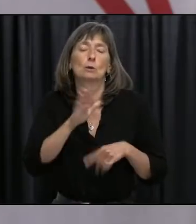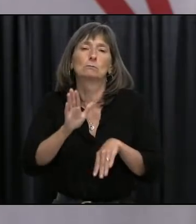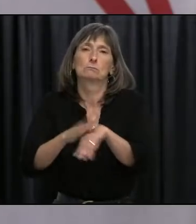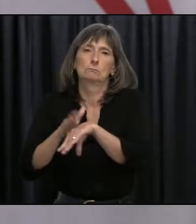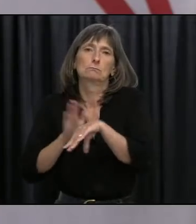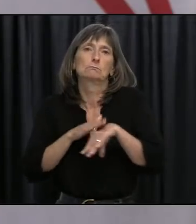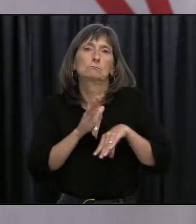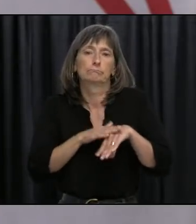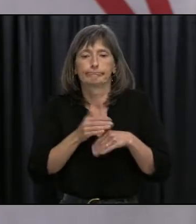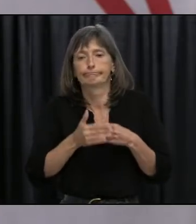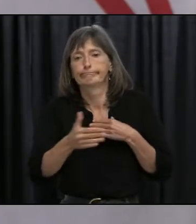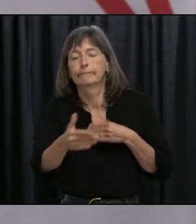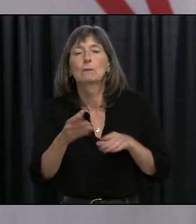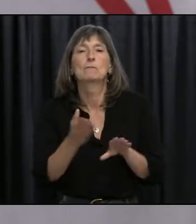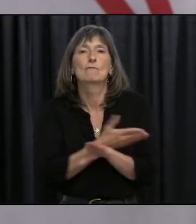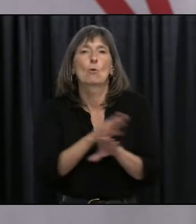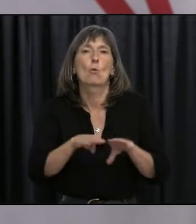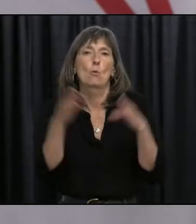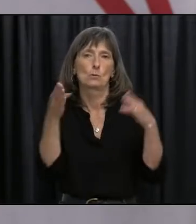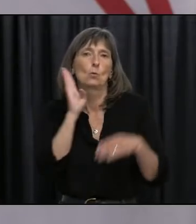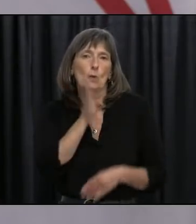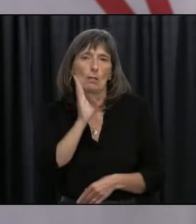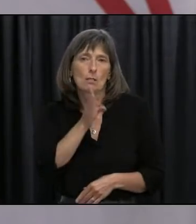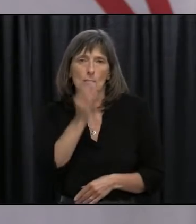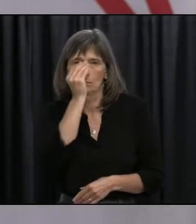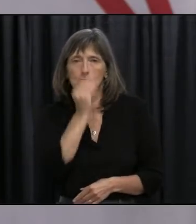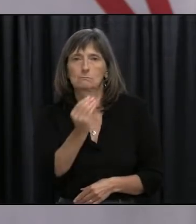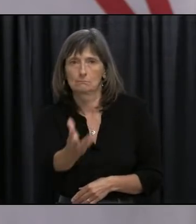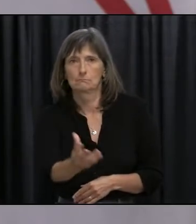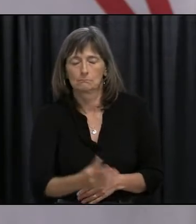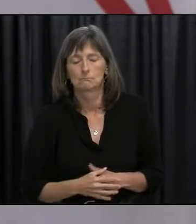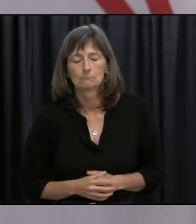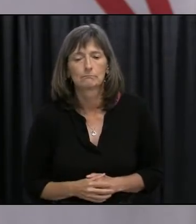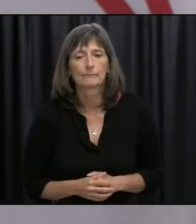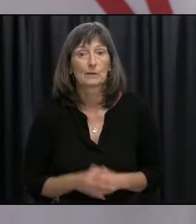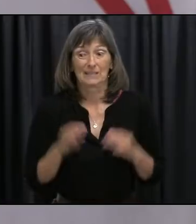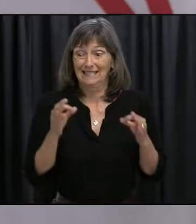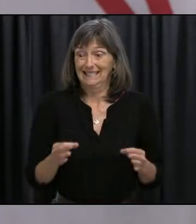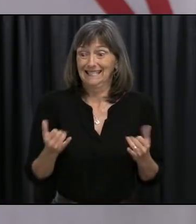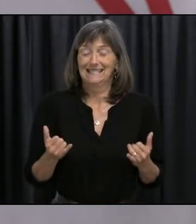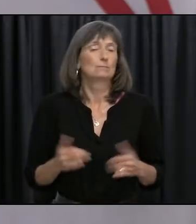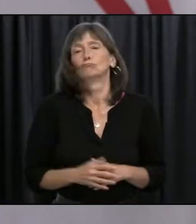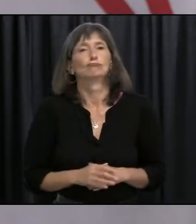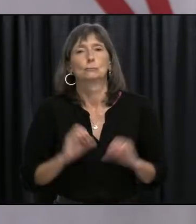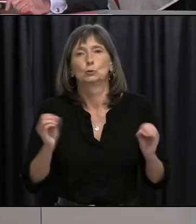time before a decision will be made. We're not in a position to make that decision today.